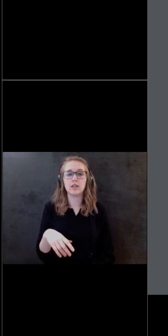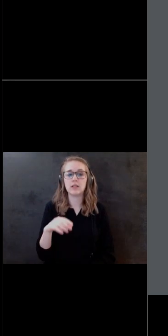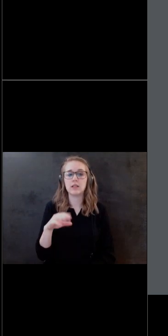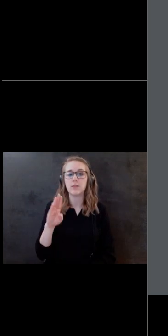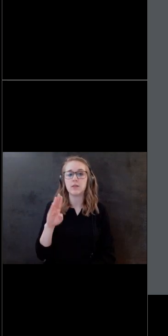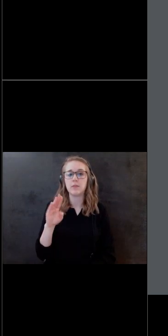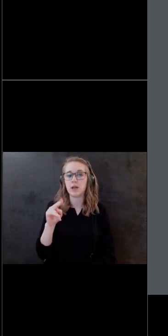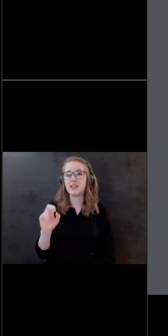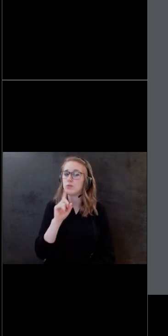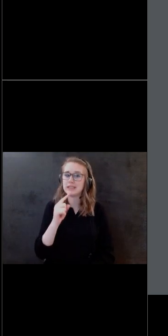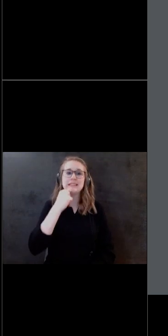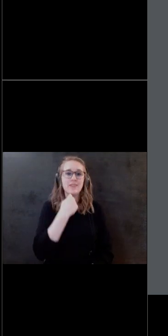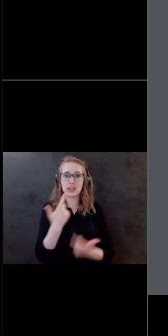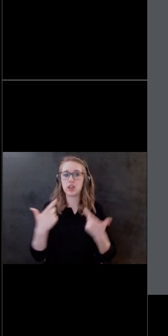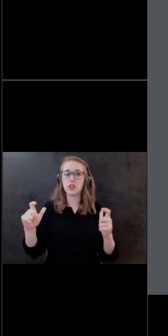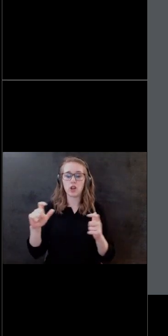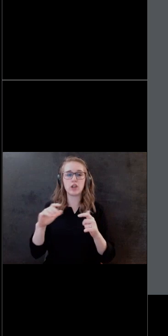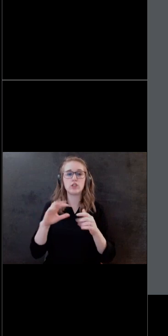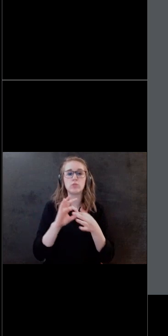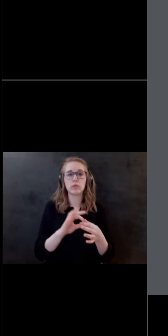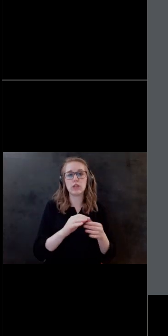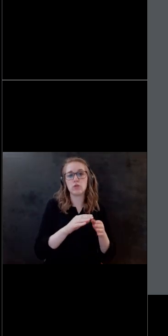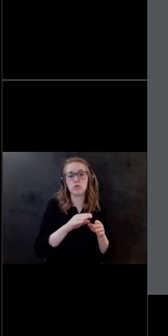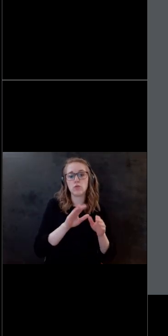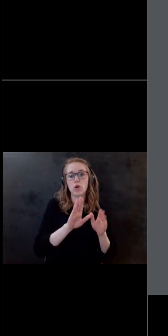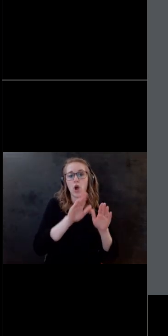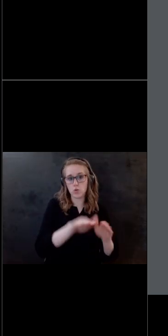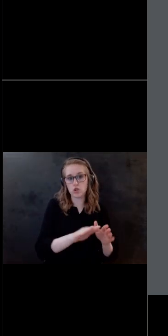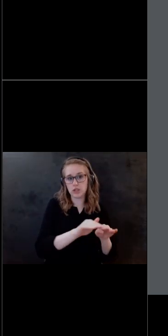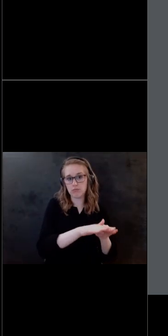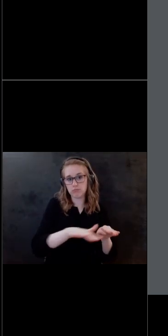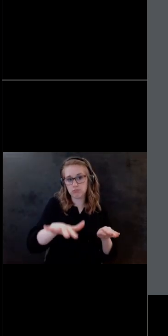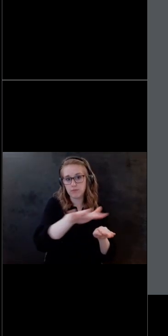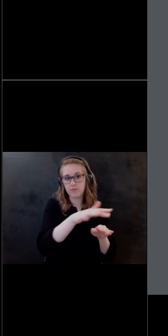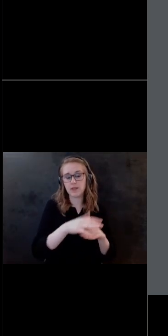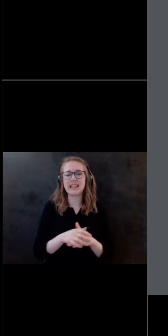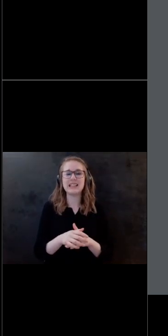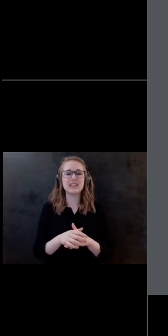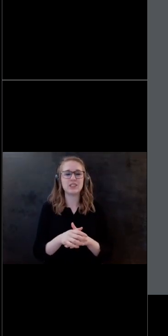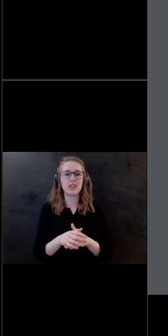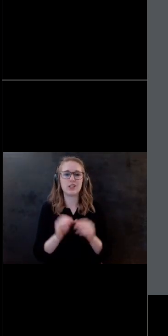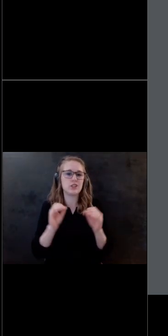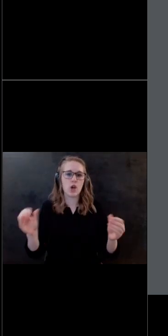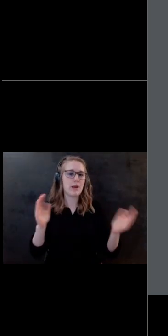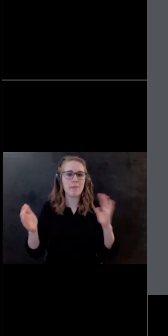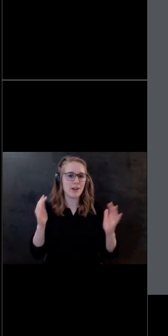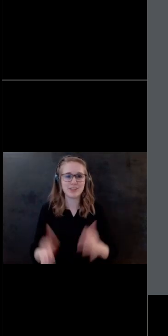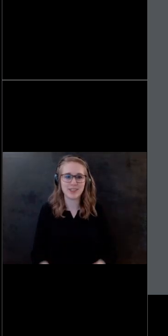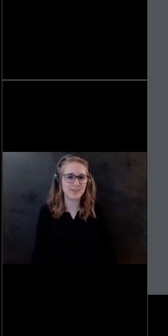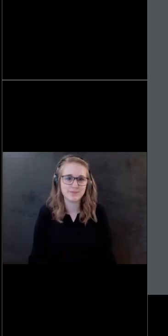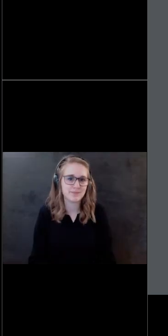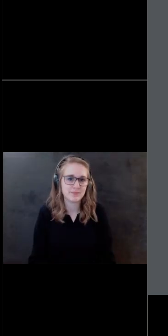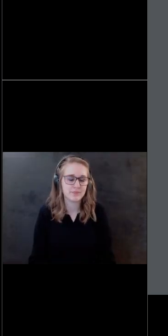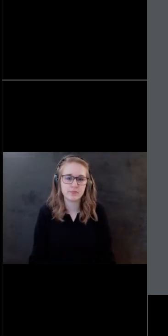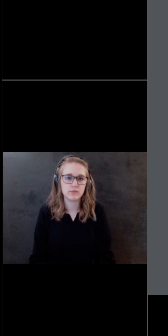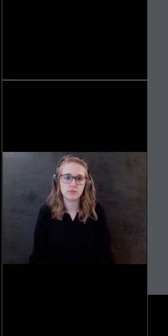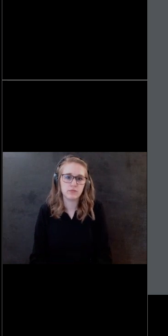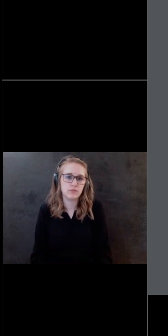large on Ocean. And so there's no comparison. It